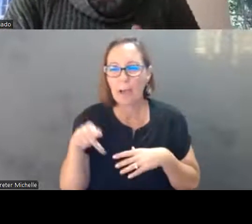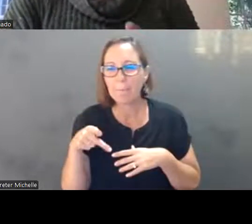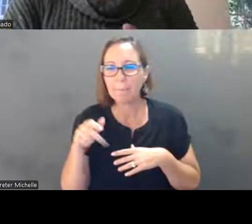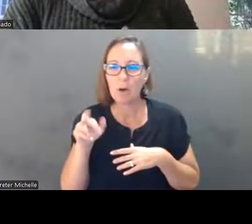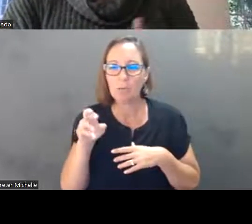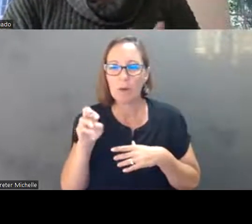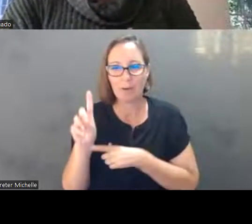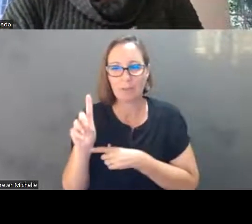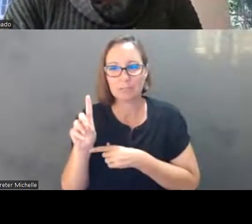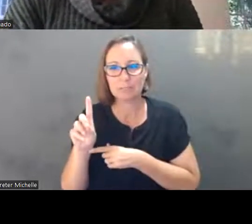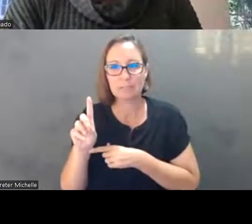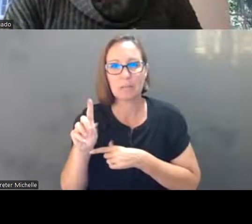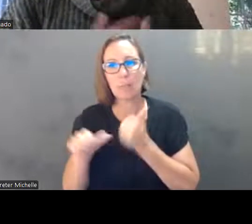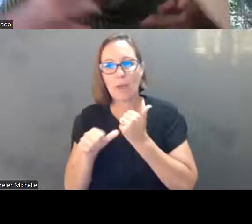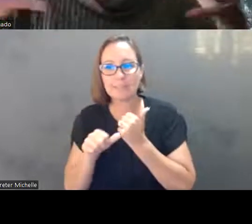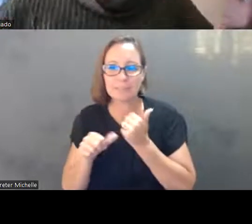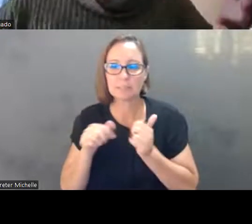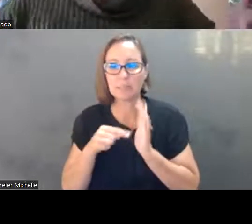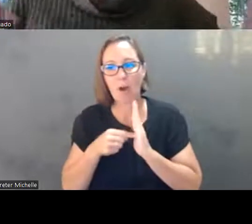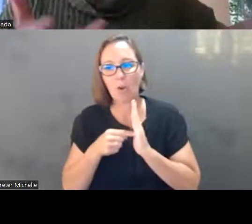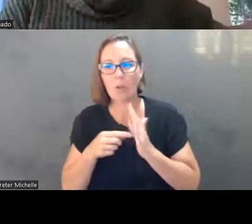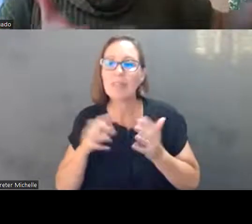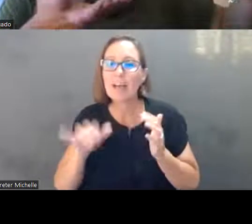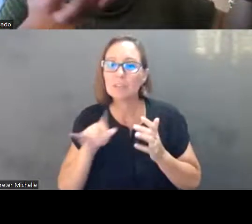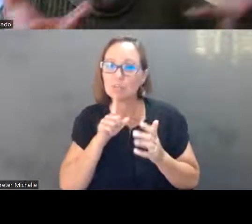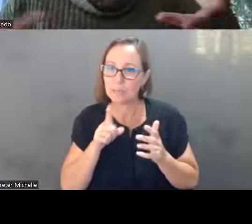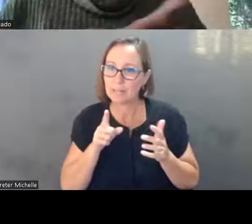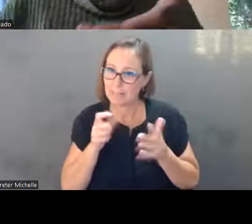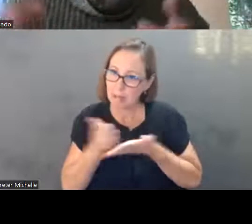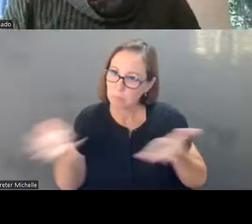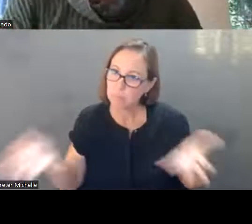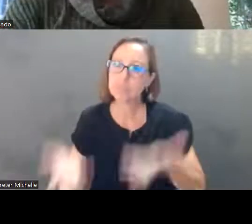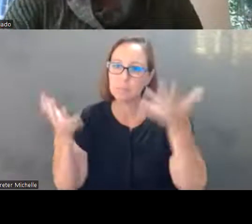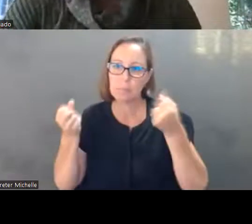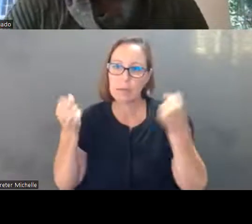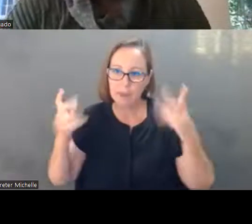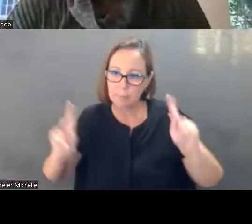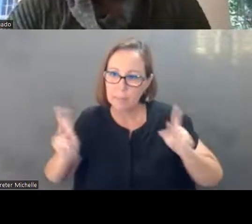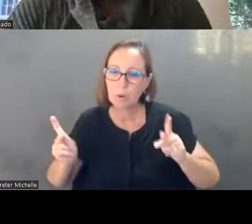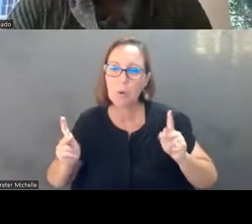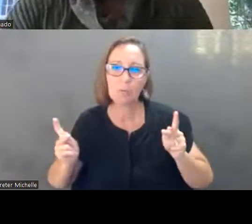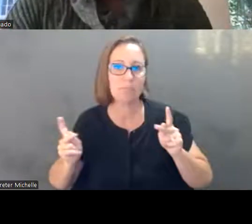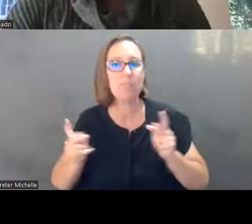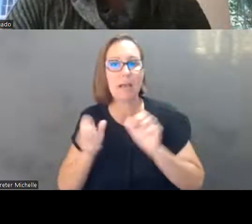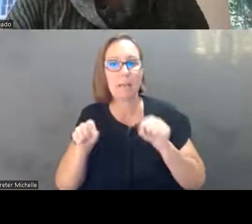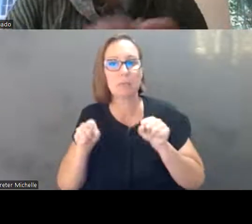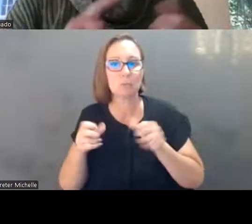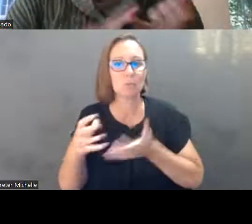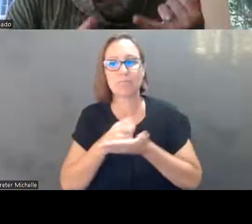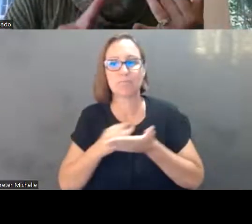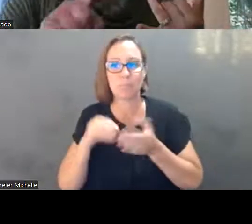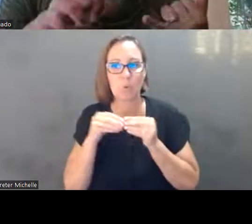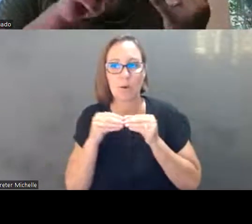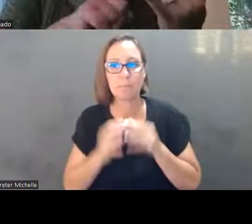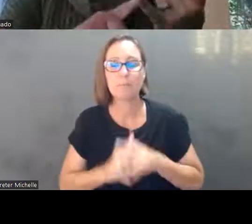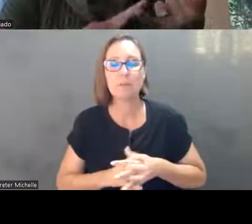be quite effective in lifting up large groups of individuals into higher paying positions. And in